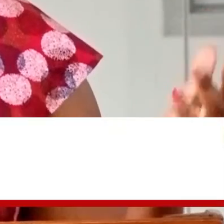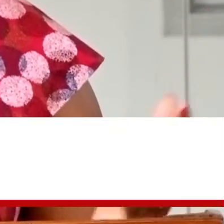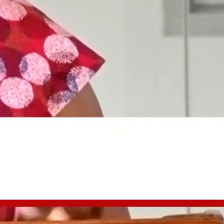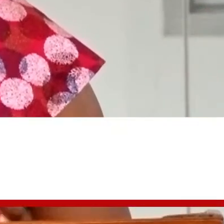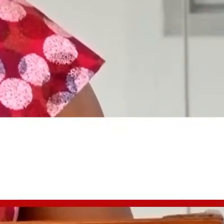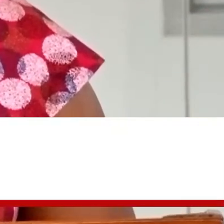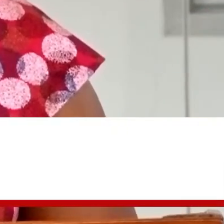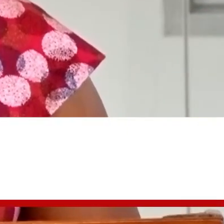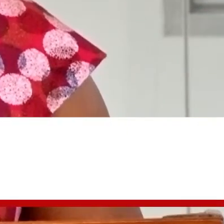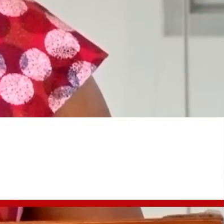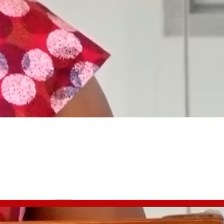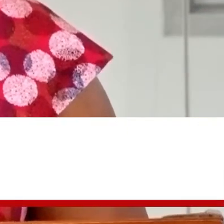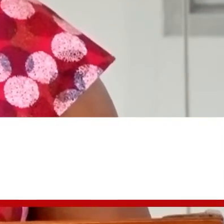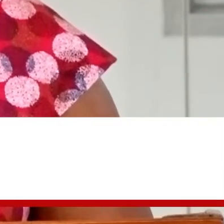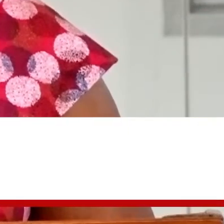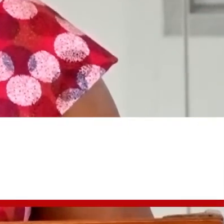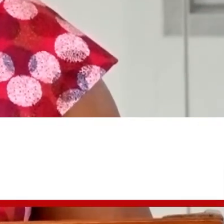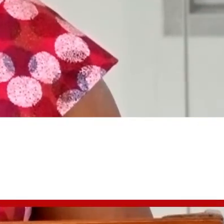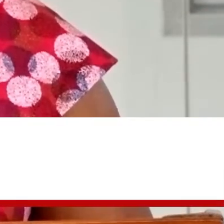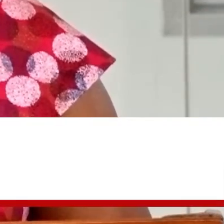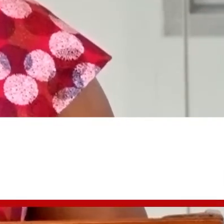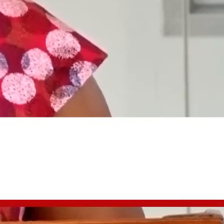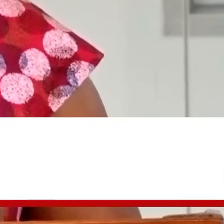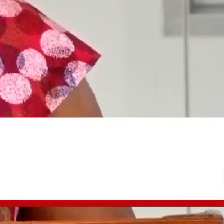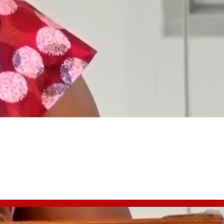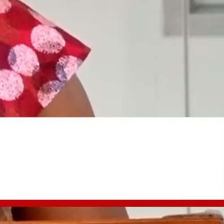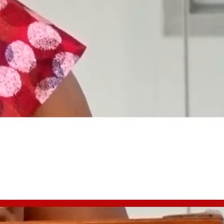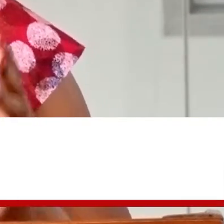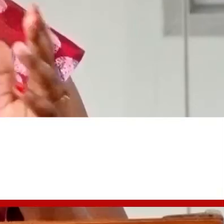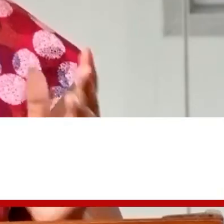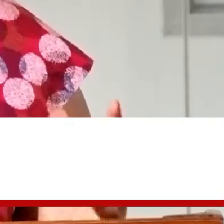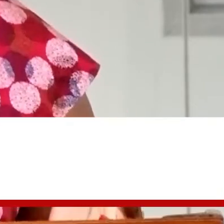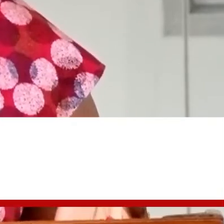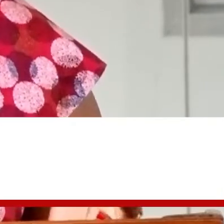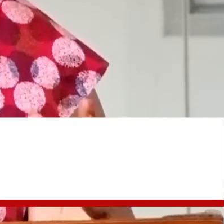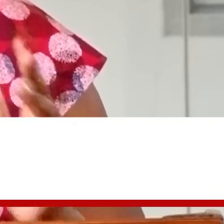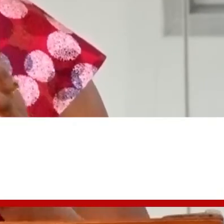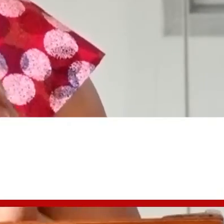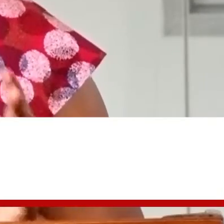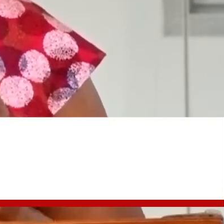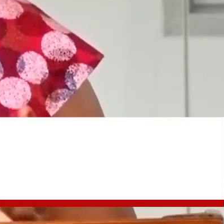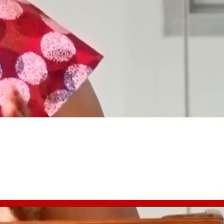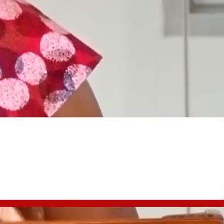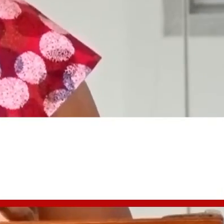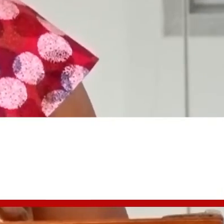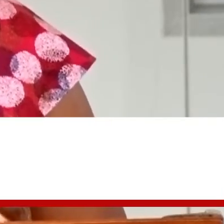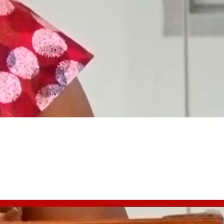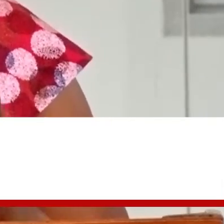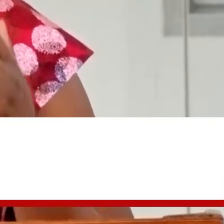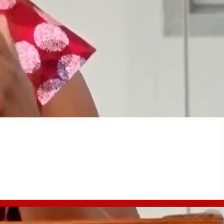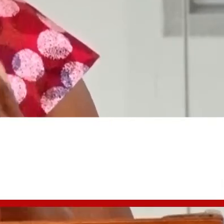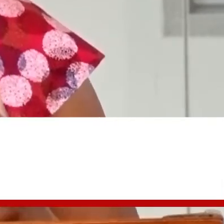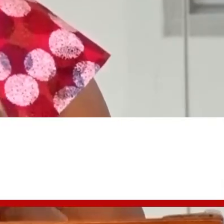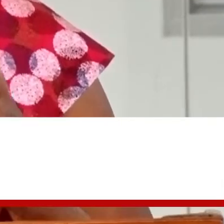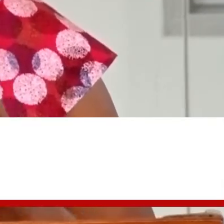for the rest of the Saturday. May the Lord continue blessing you and watching over us. We pray that the Lord will give us many, many other times